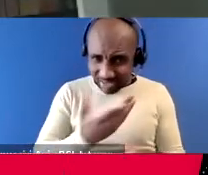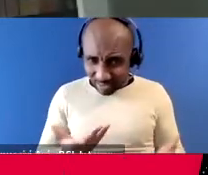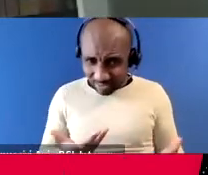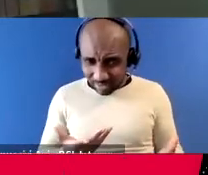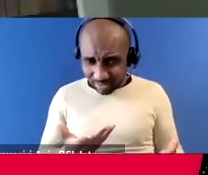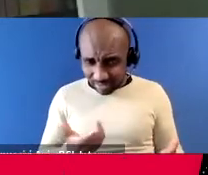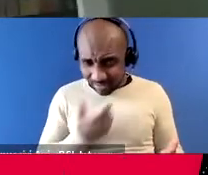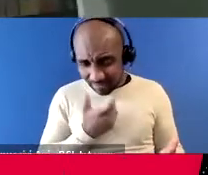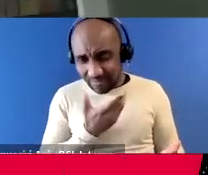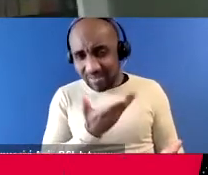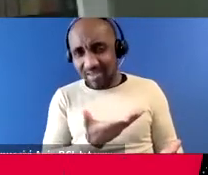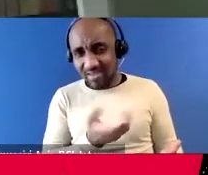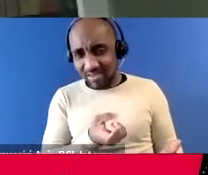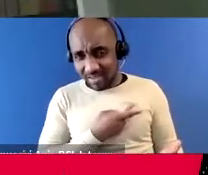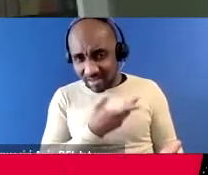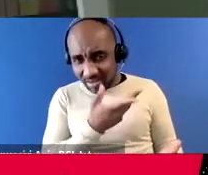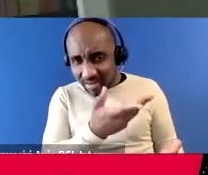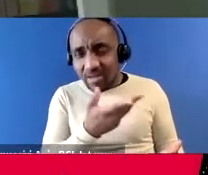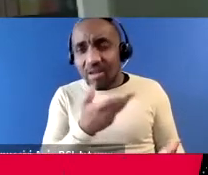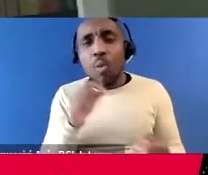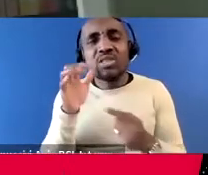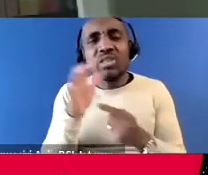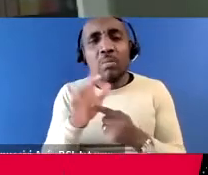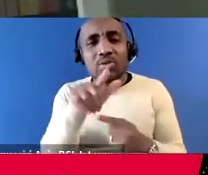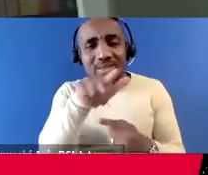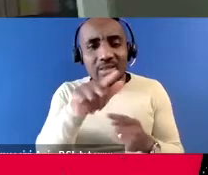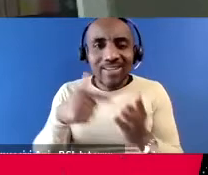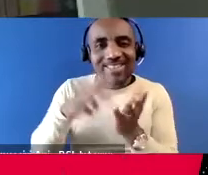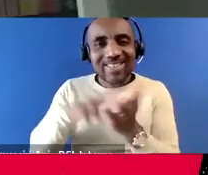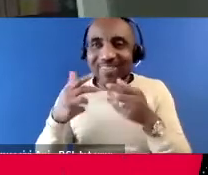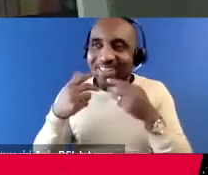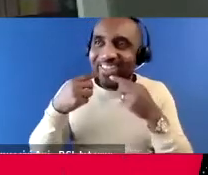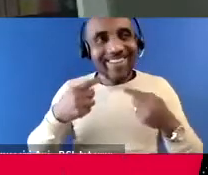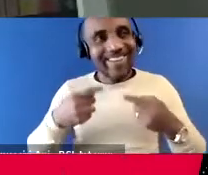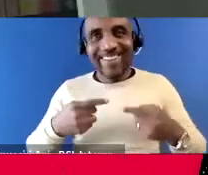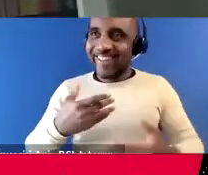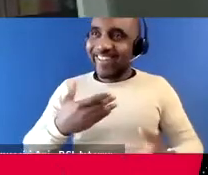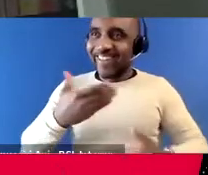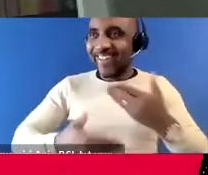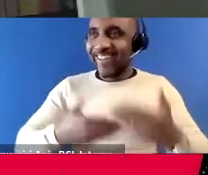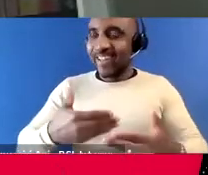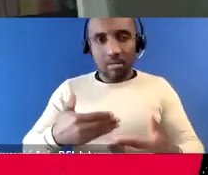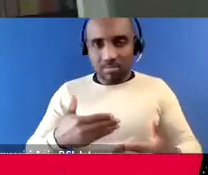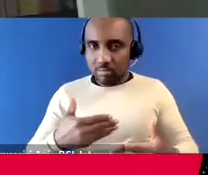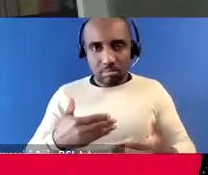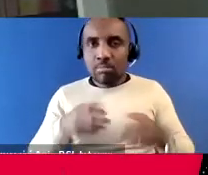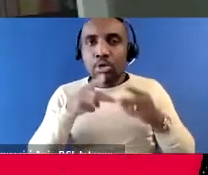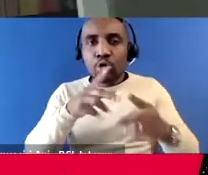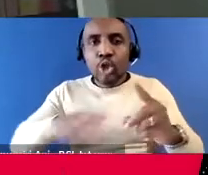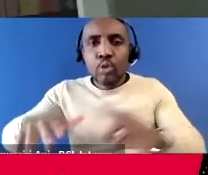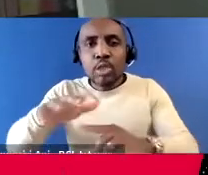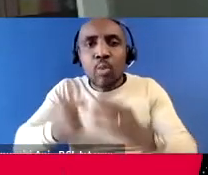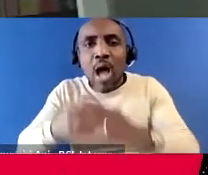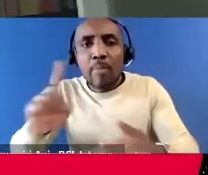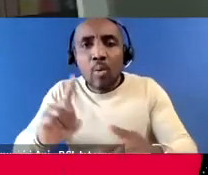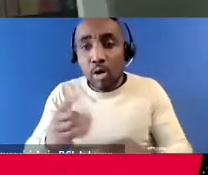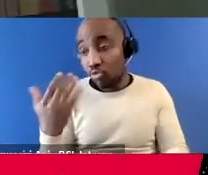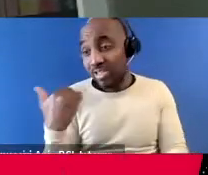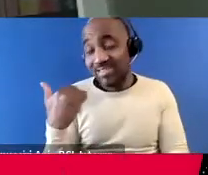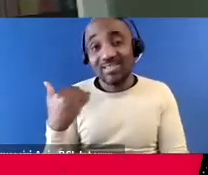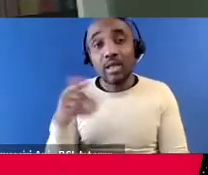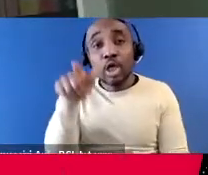And what's important is not what he says on television, it's what's happening on the streets. We saw recently Boğaziçi